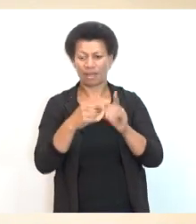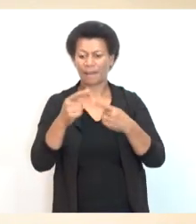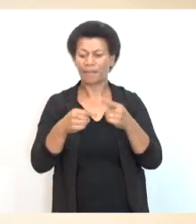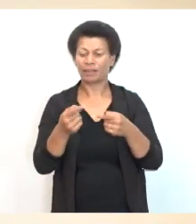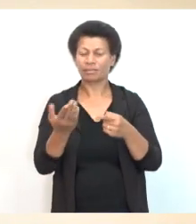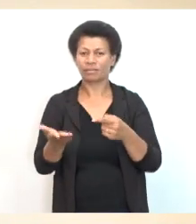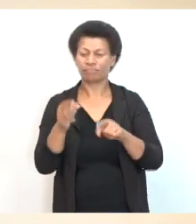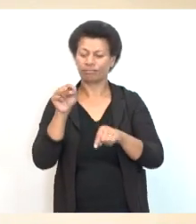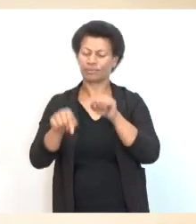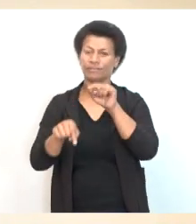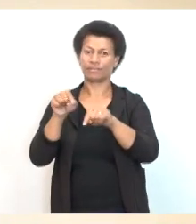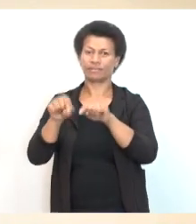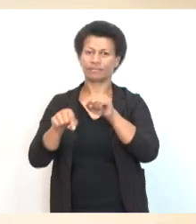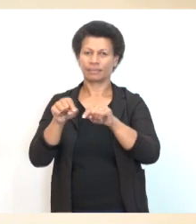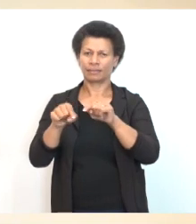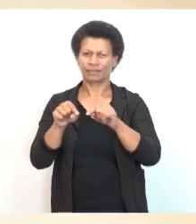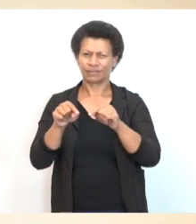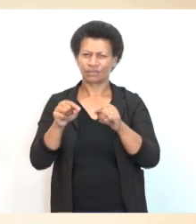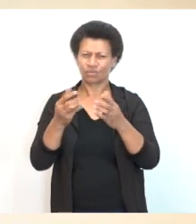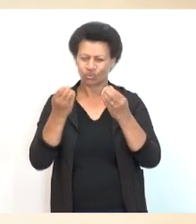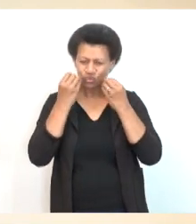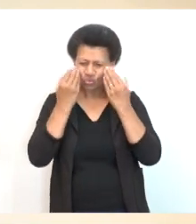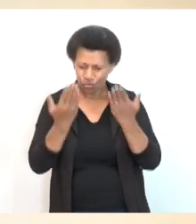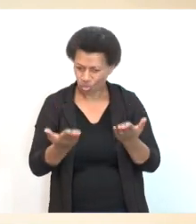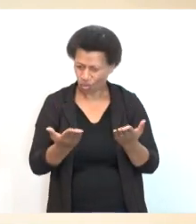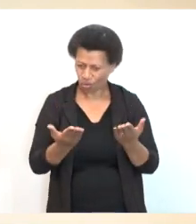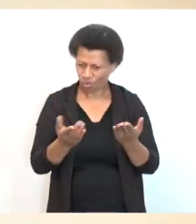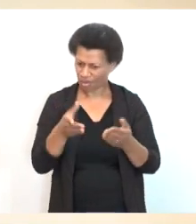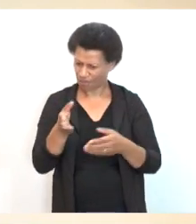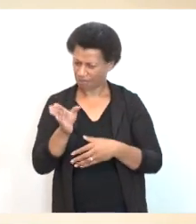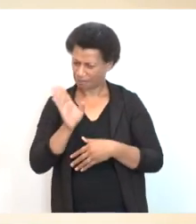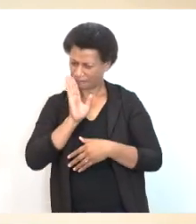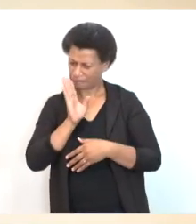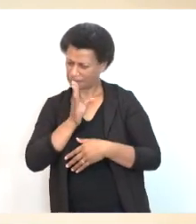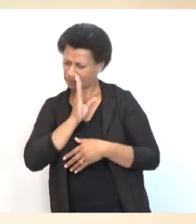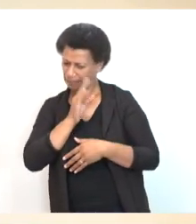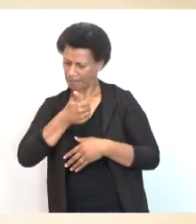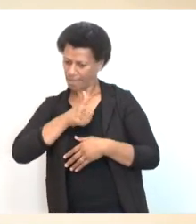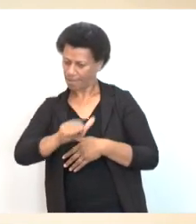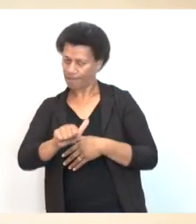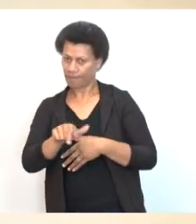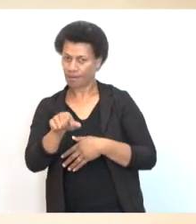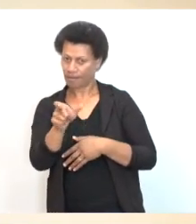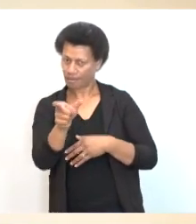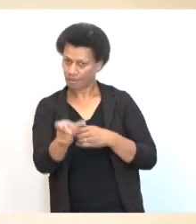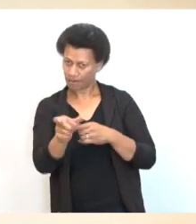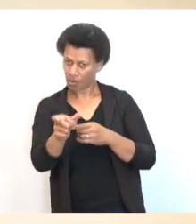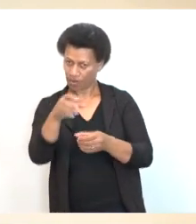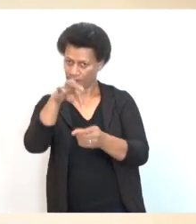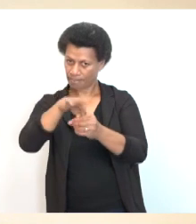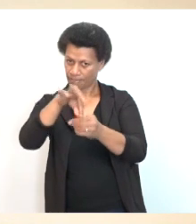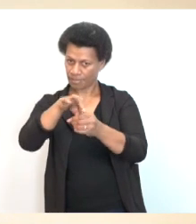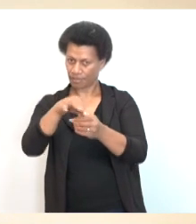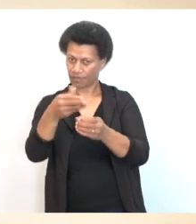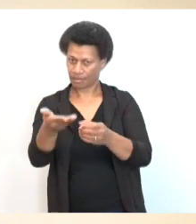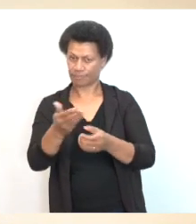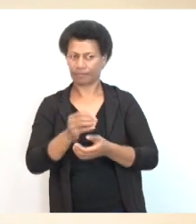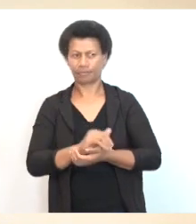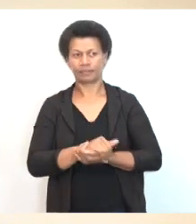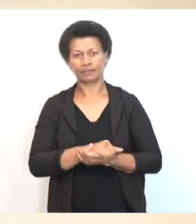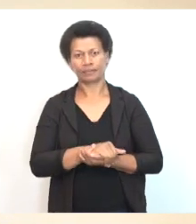had received his letter of suspension, and he's currently on suspension signed by His Excellency